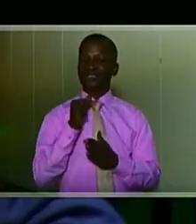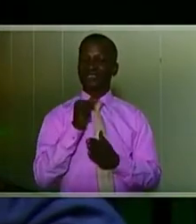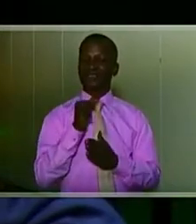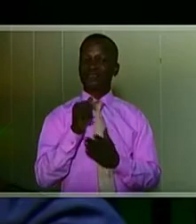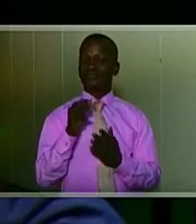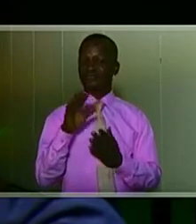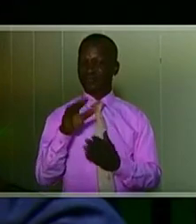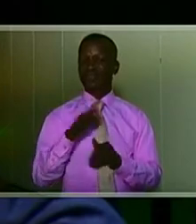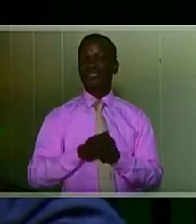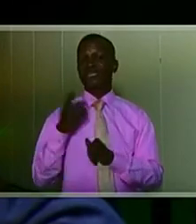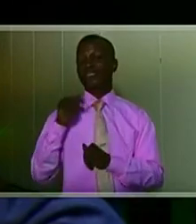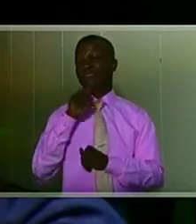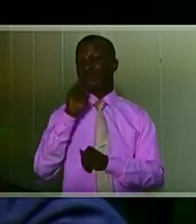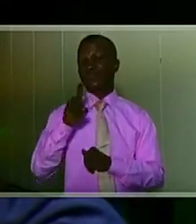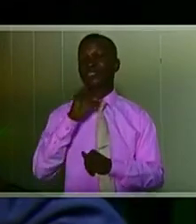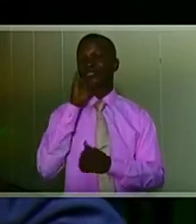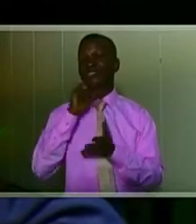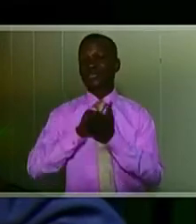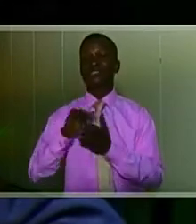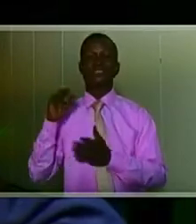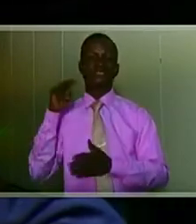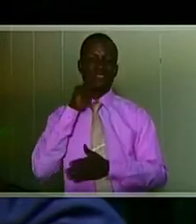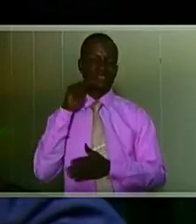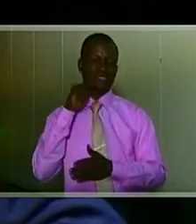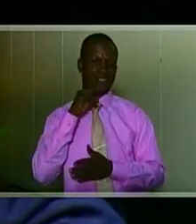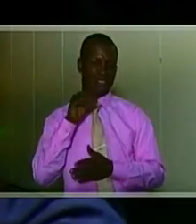But the question is that Nigerians,